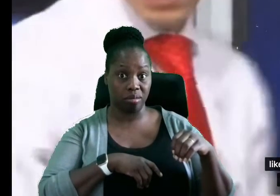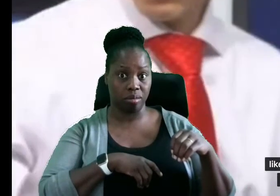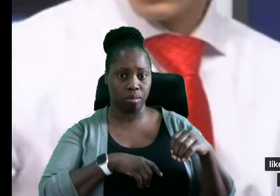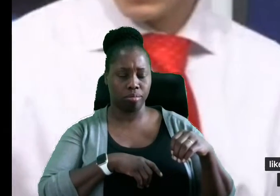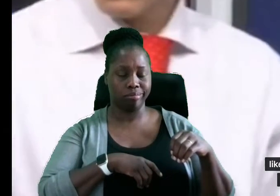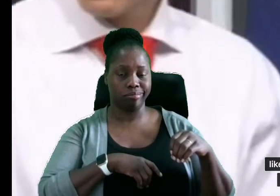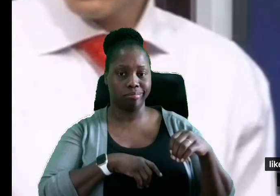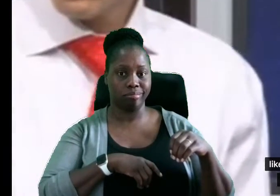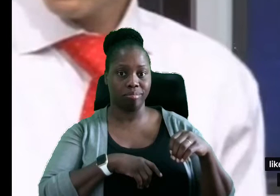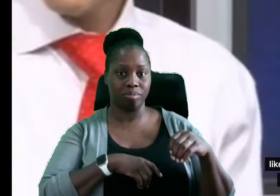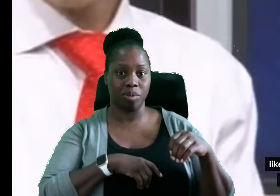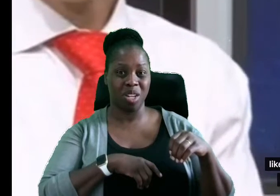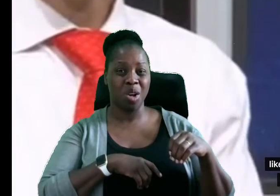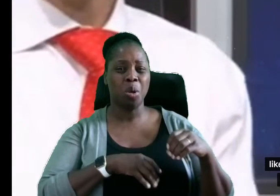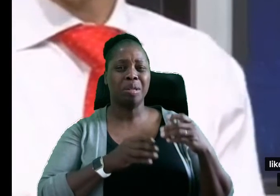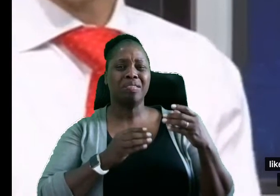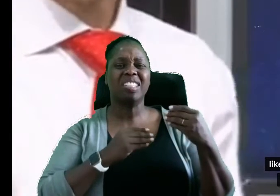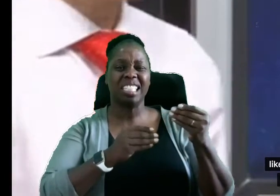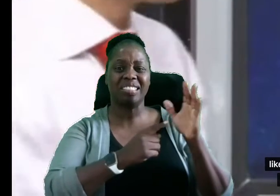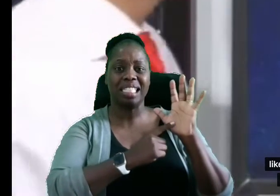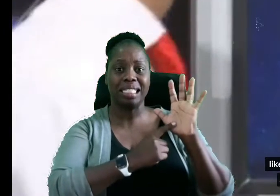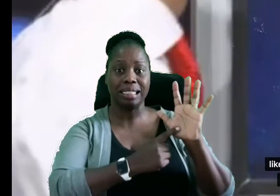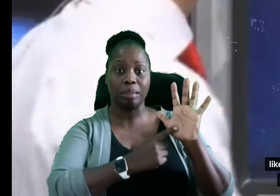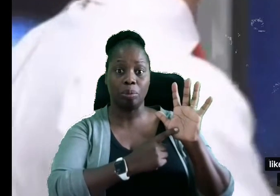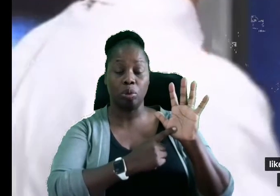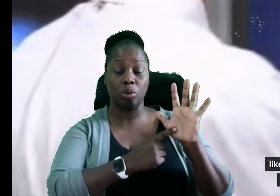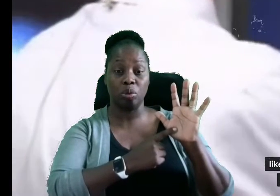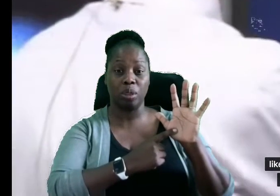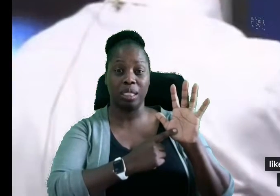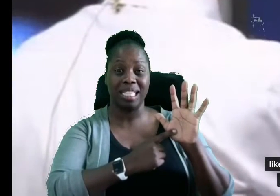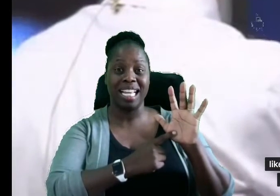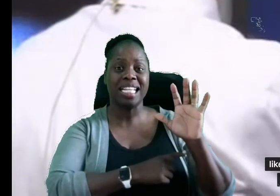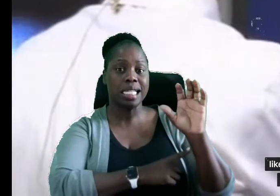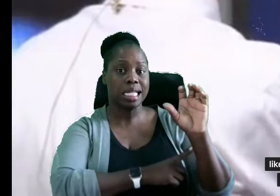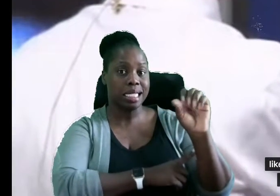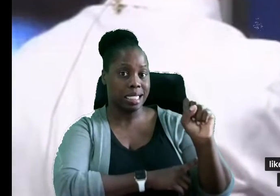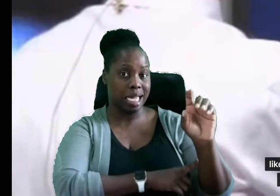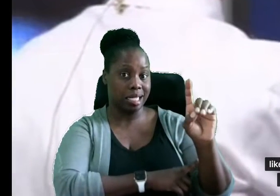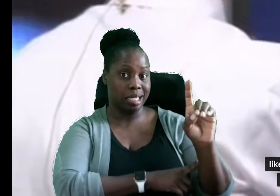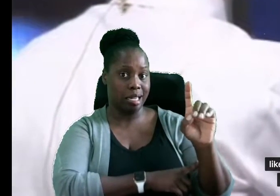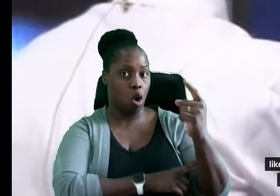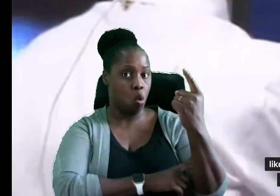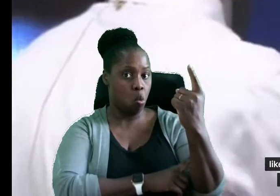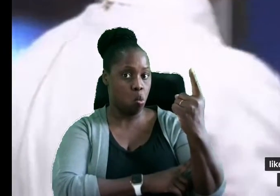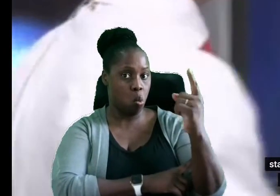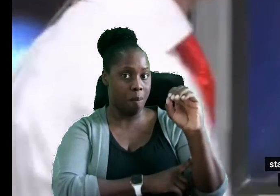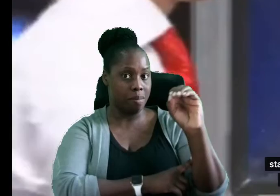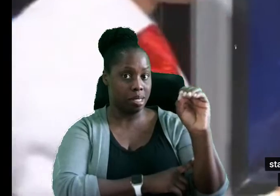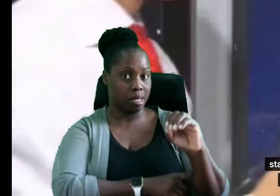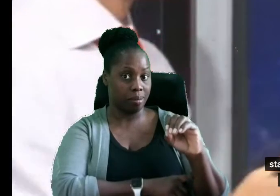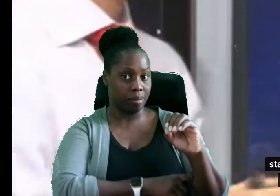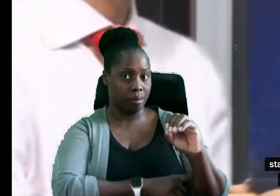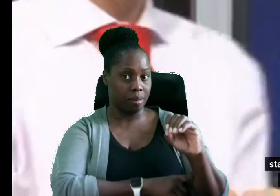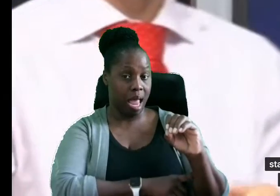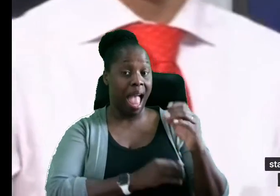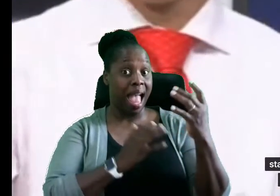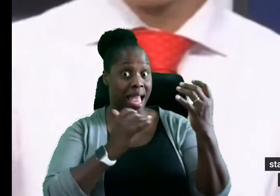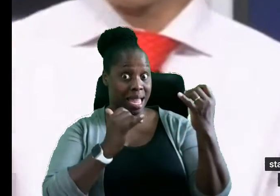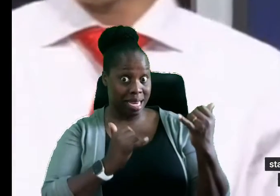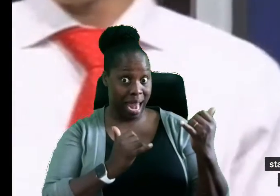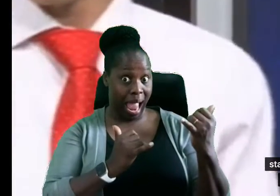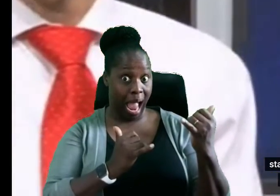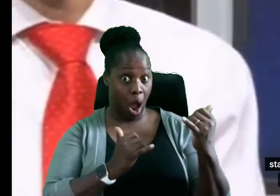Instead of 10%, let's say that for this particular set of tests, the standard deviation was